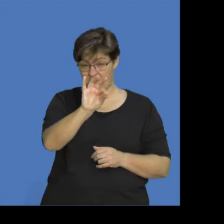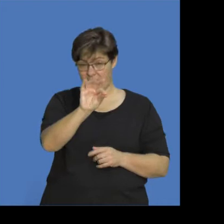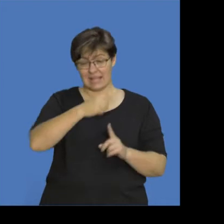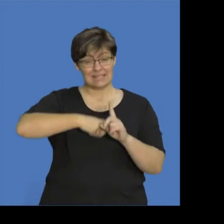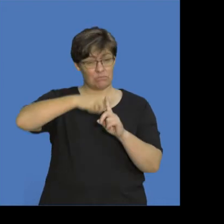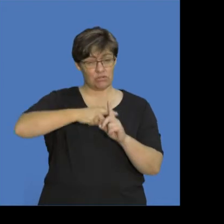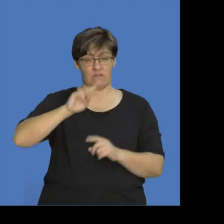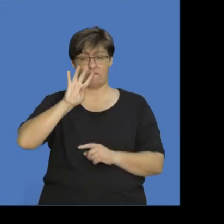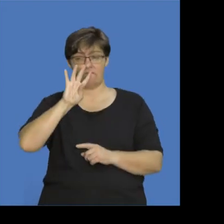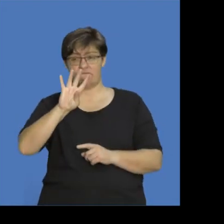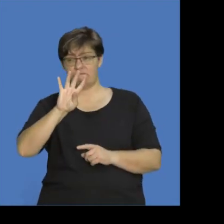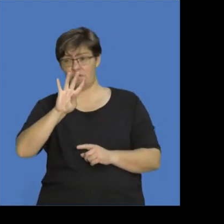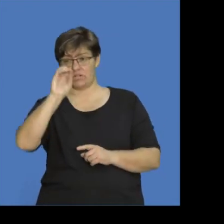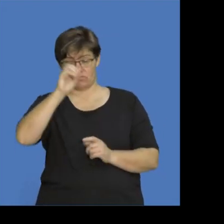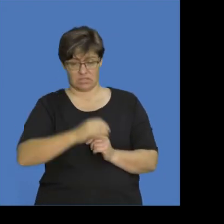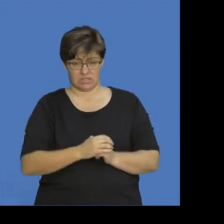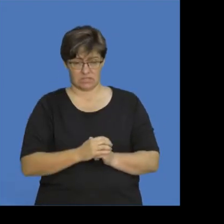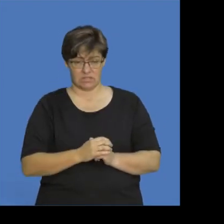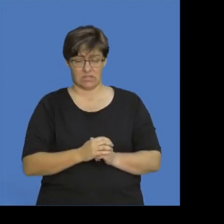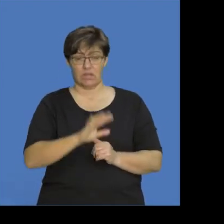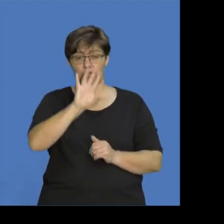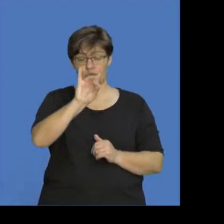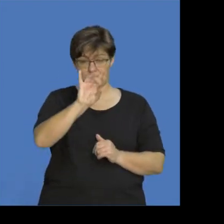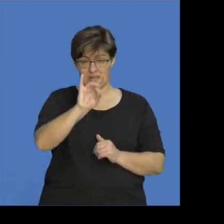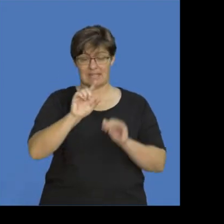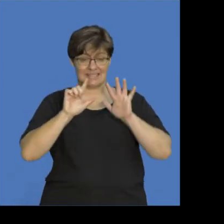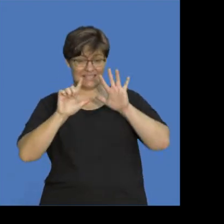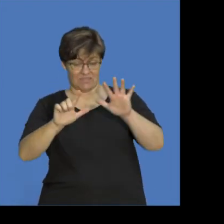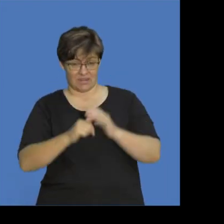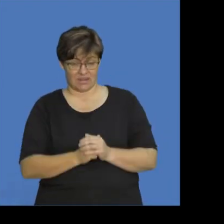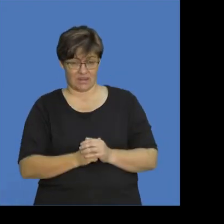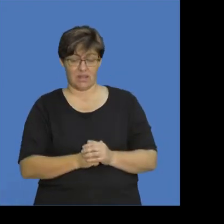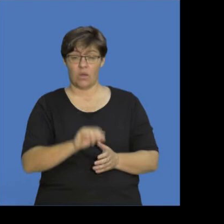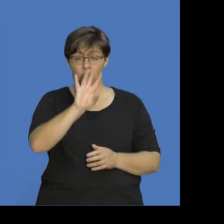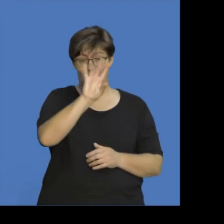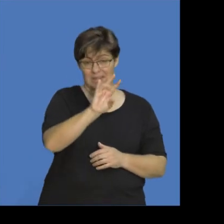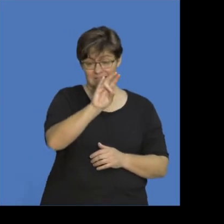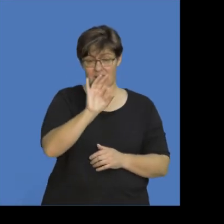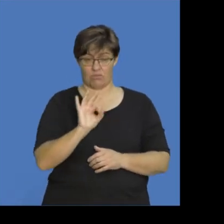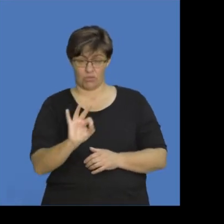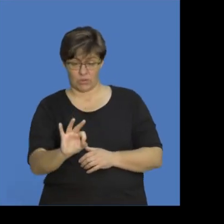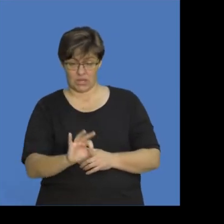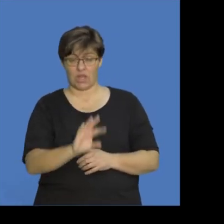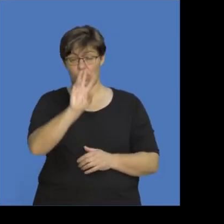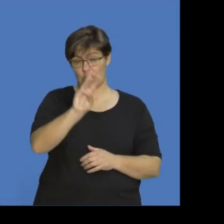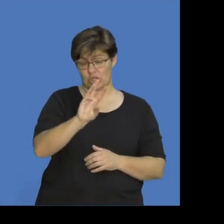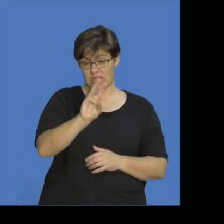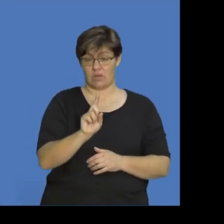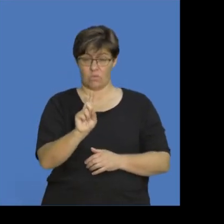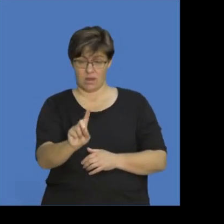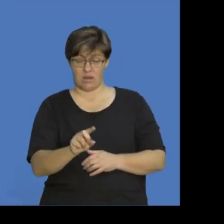the temperature was 4 degrees Celsius. Tuesday, 7 degrees Celsius. Wednesday,